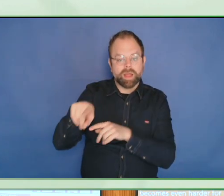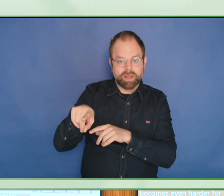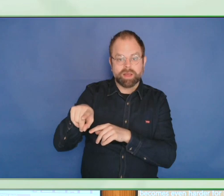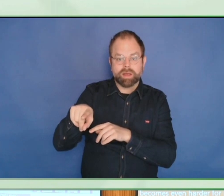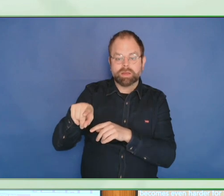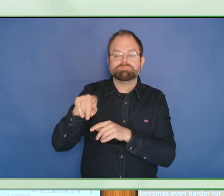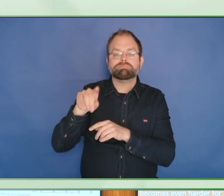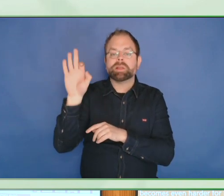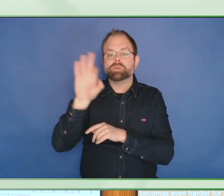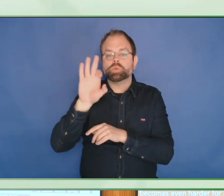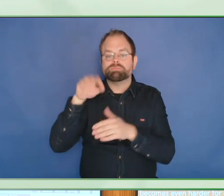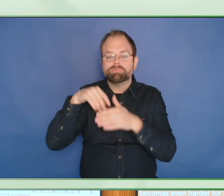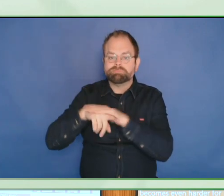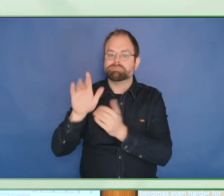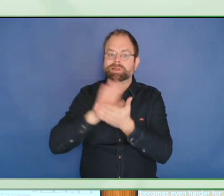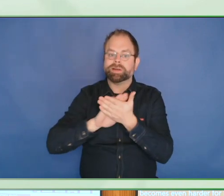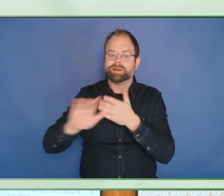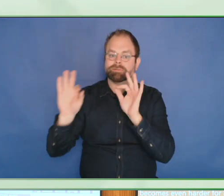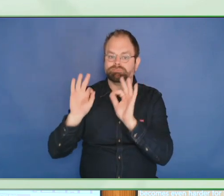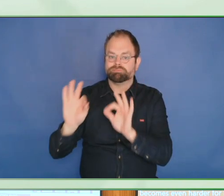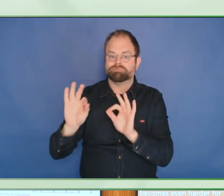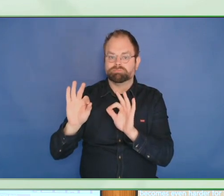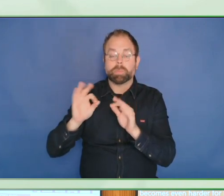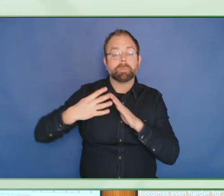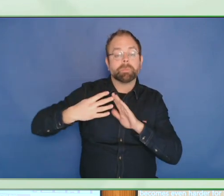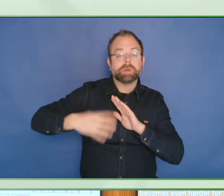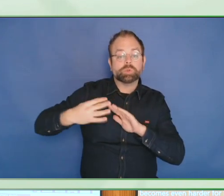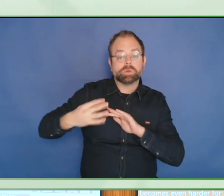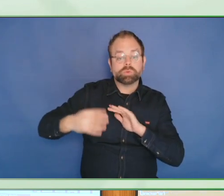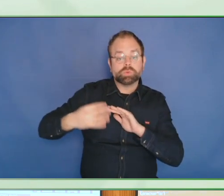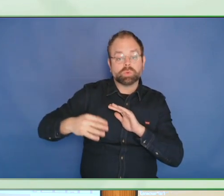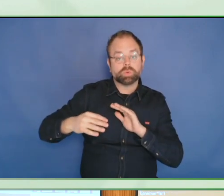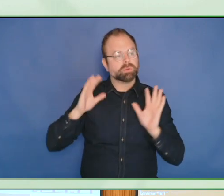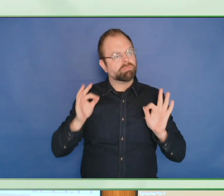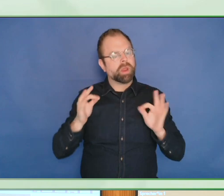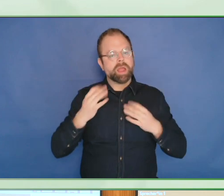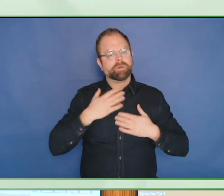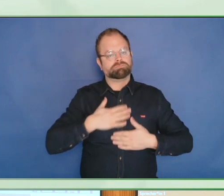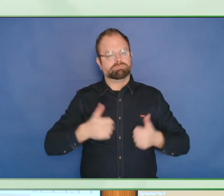like COVID-19, natural disasters, economic downturns,